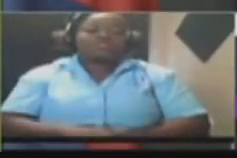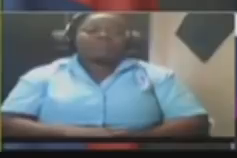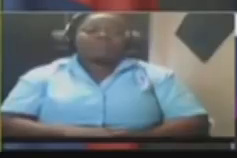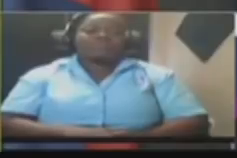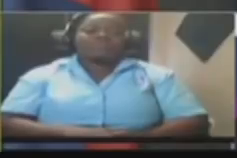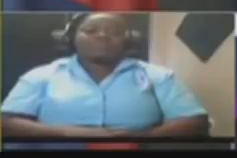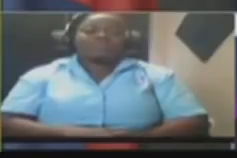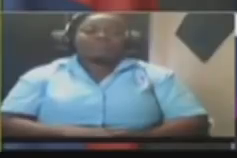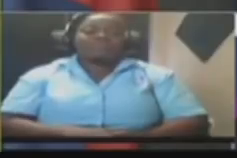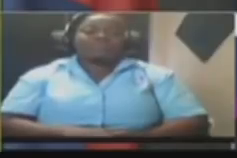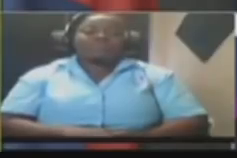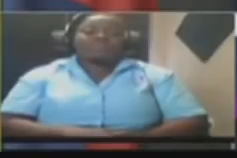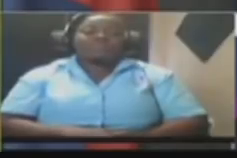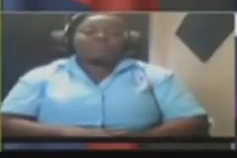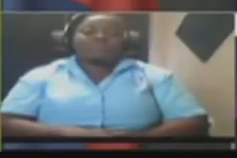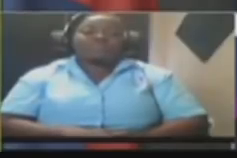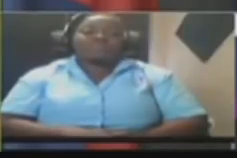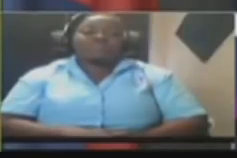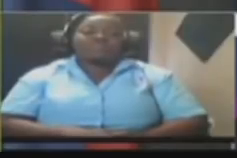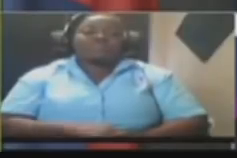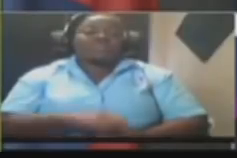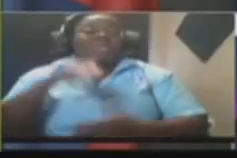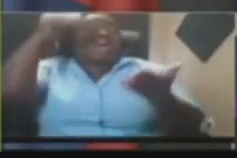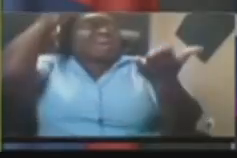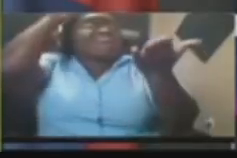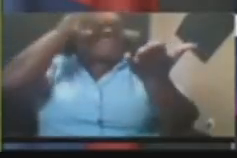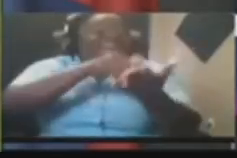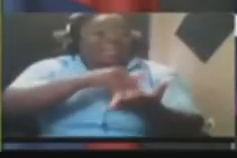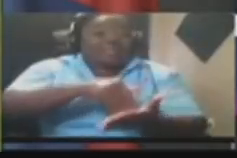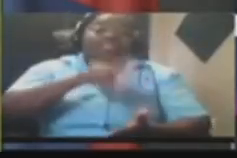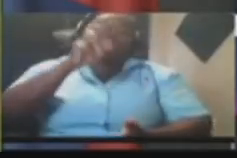that. The United States Surgeon General